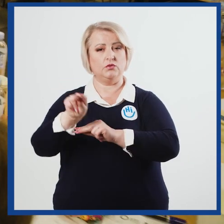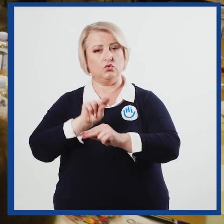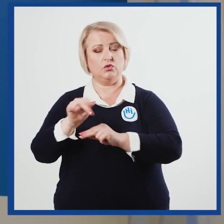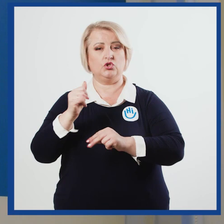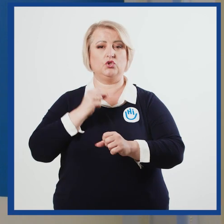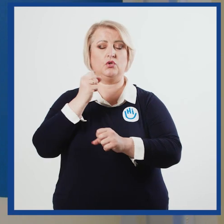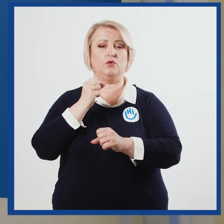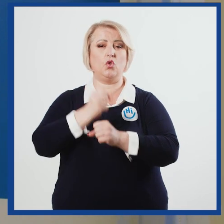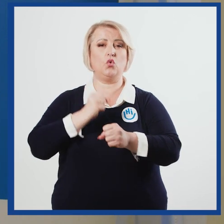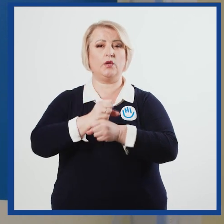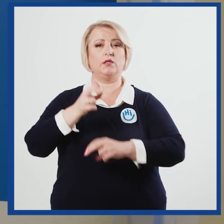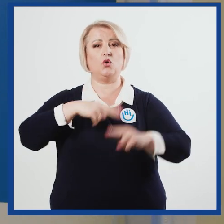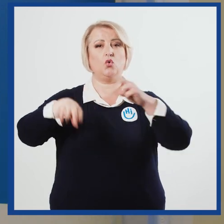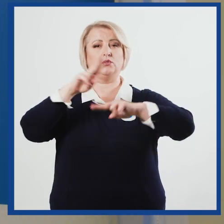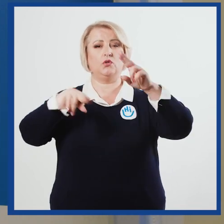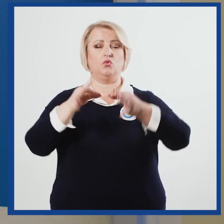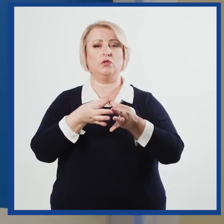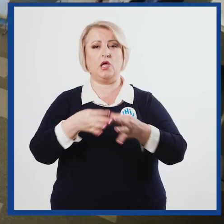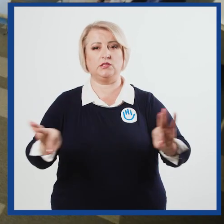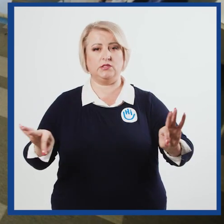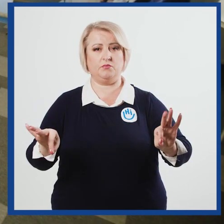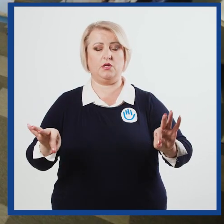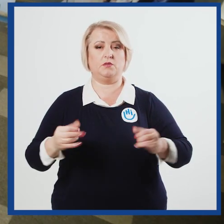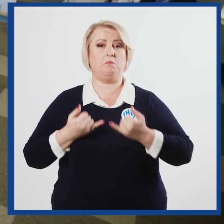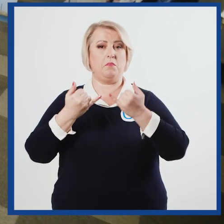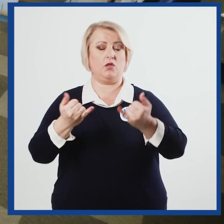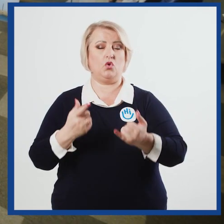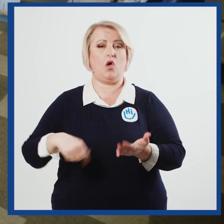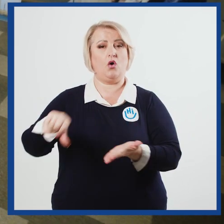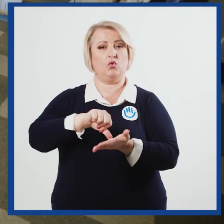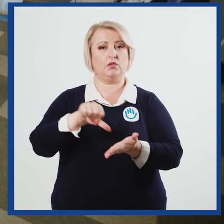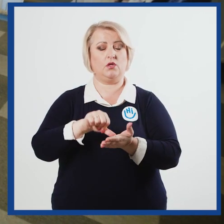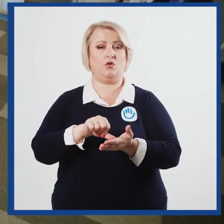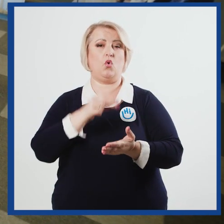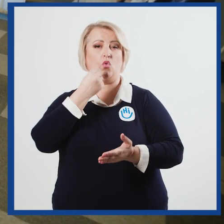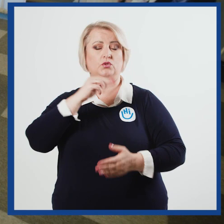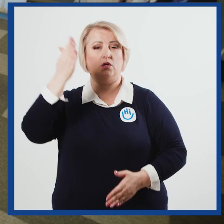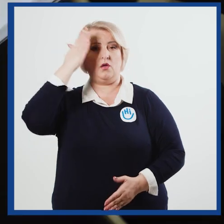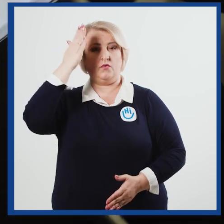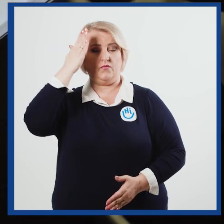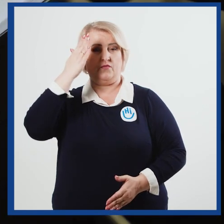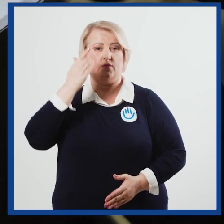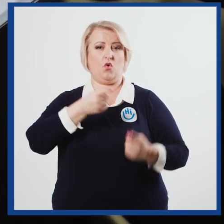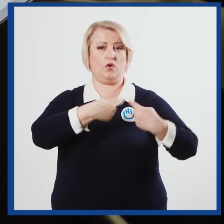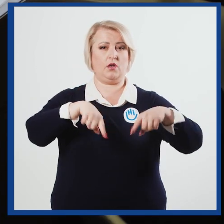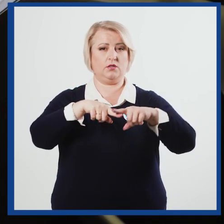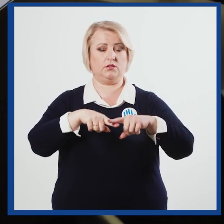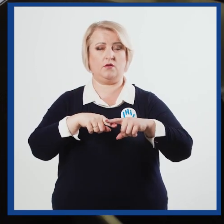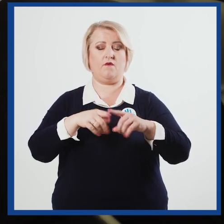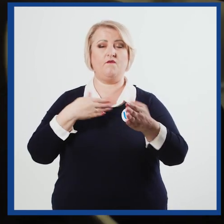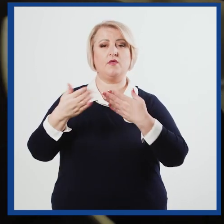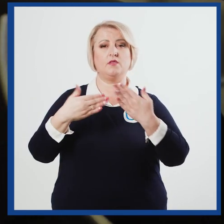through accessibility construction works, to contribute in strengthening their capacities